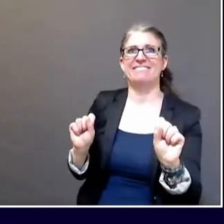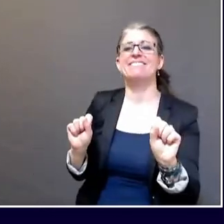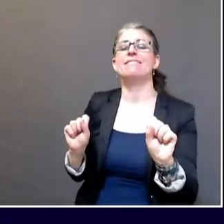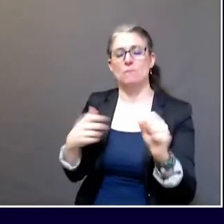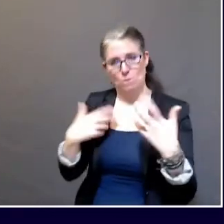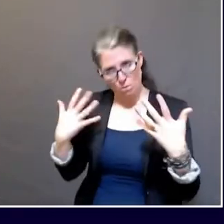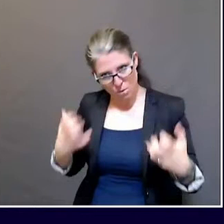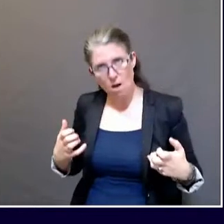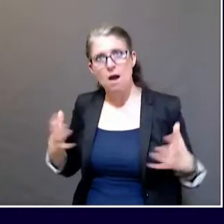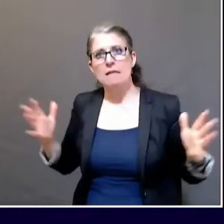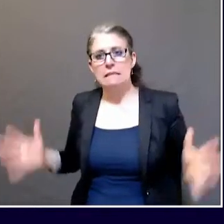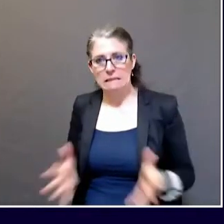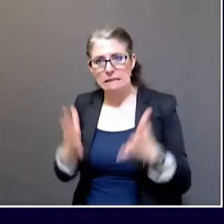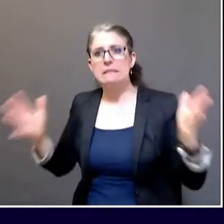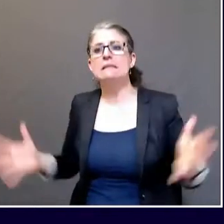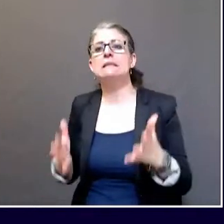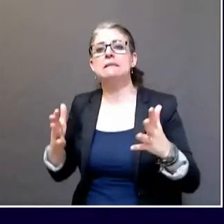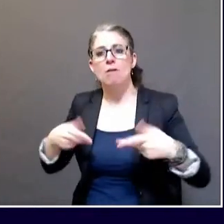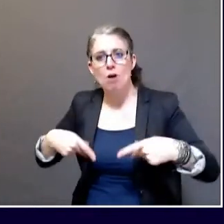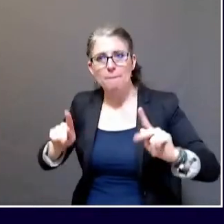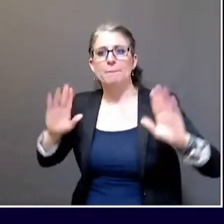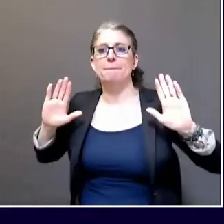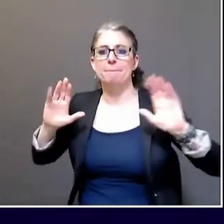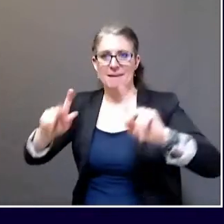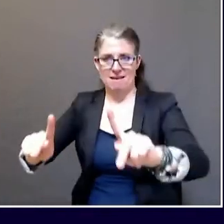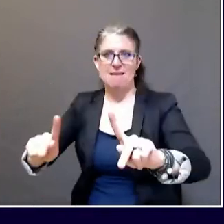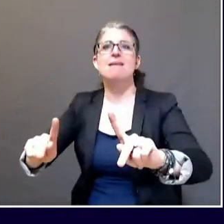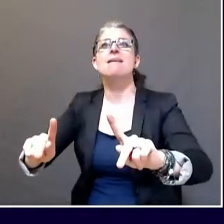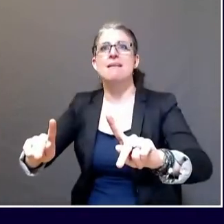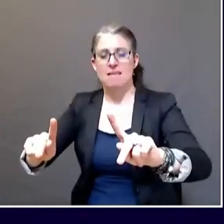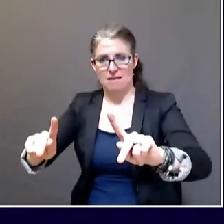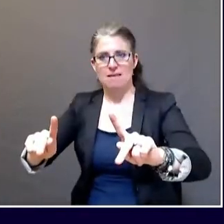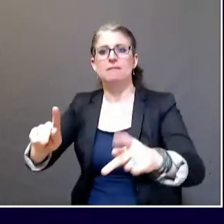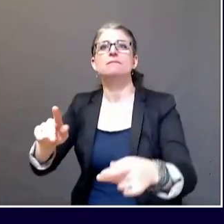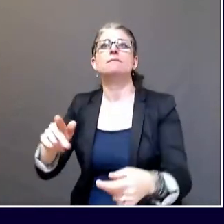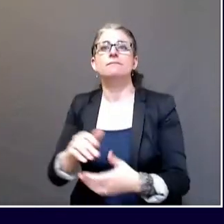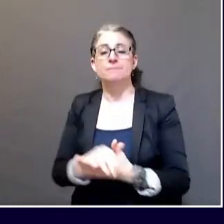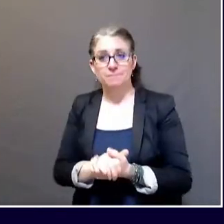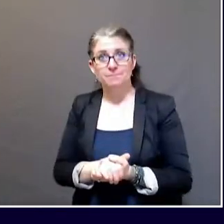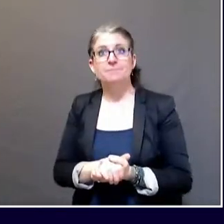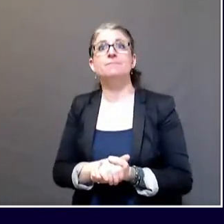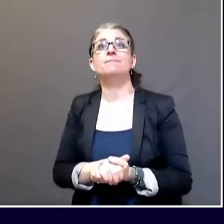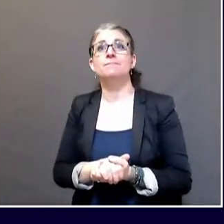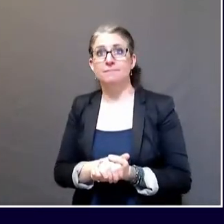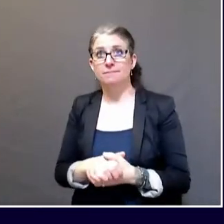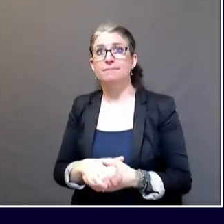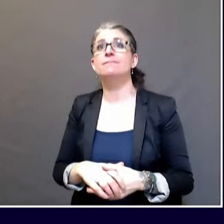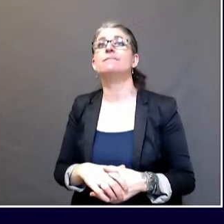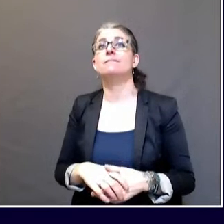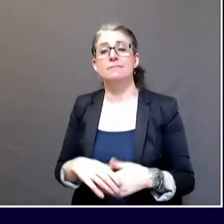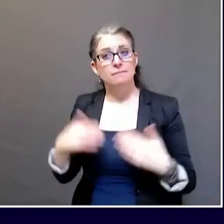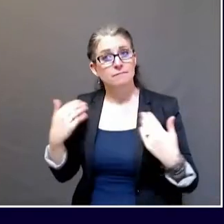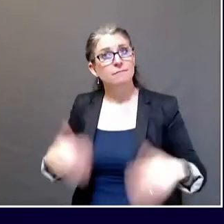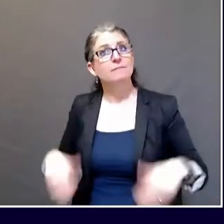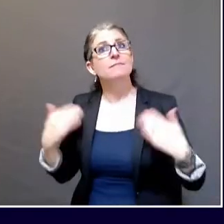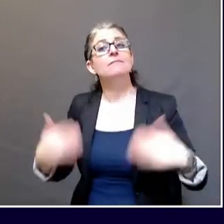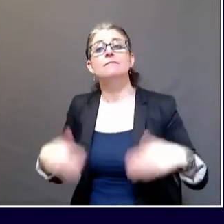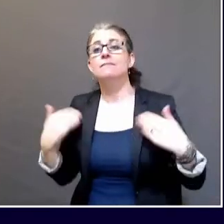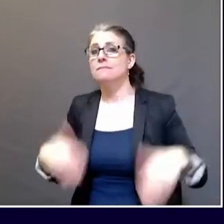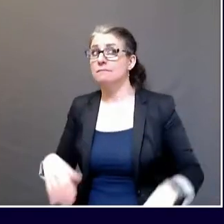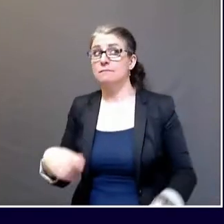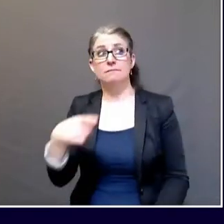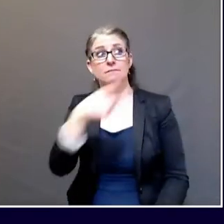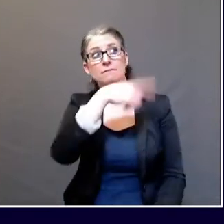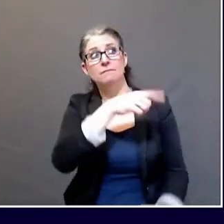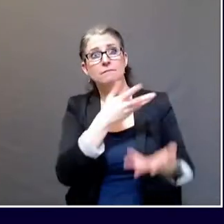and we feel quite proud of it, we have done aggressive contact tracing, aggressive protocols for our schools, and Maine has done quite well in